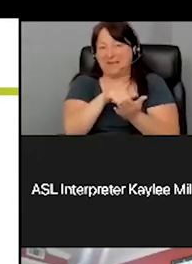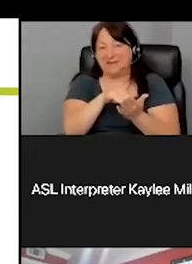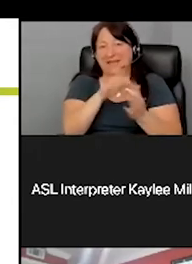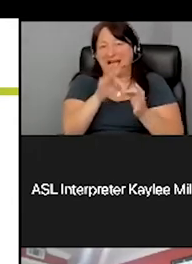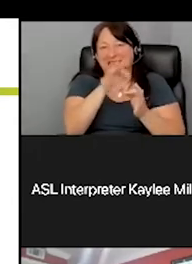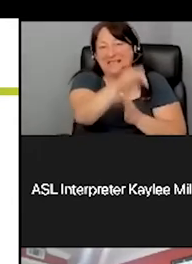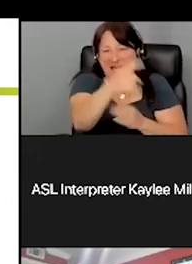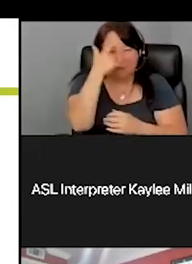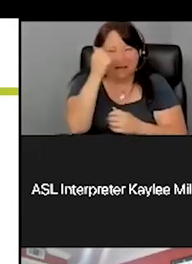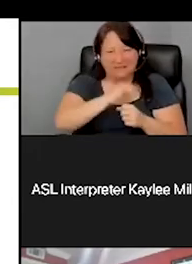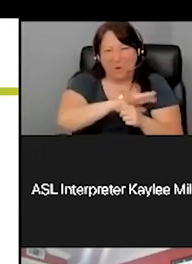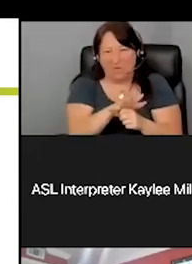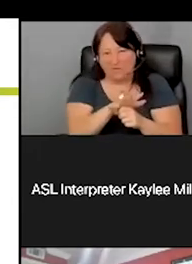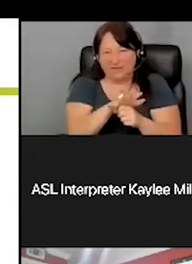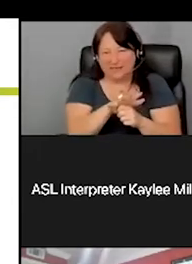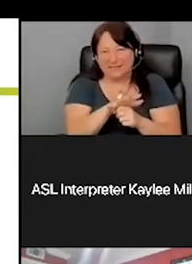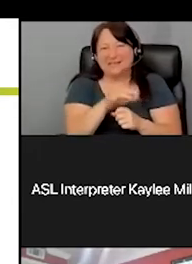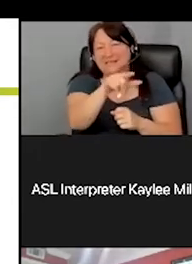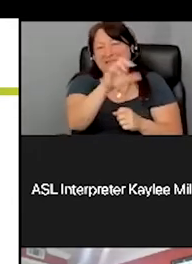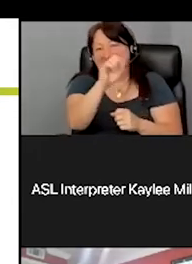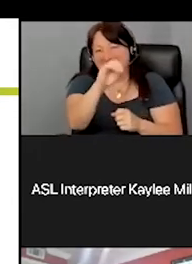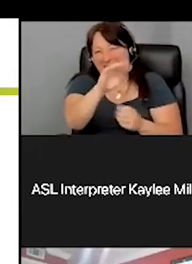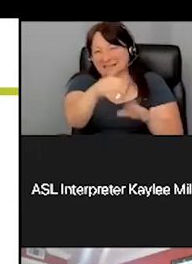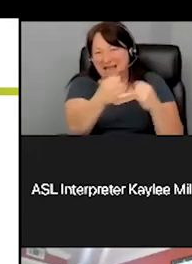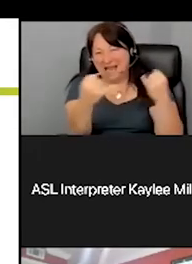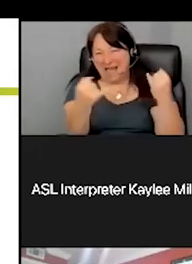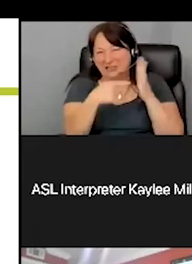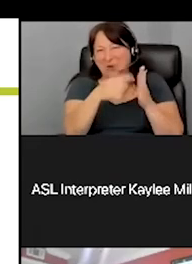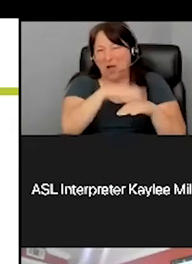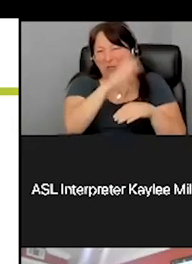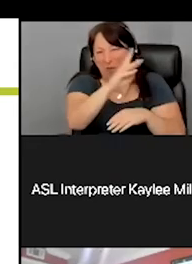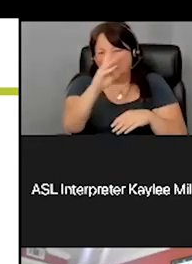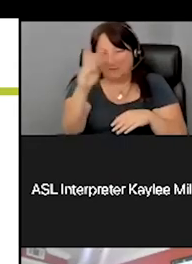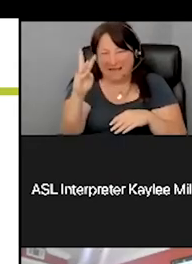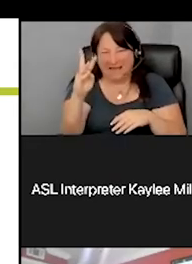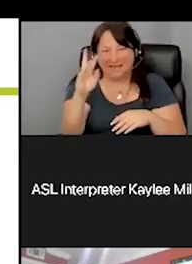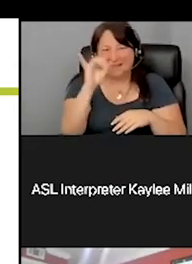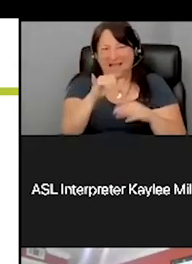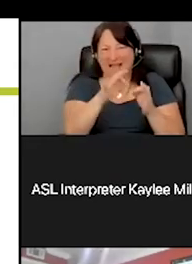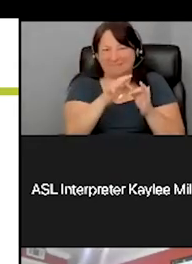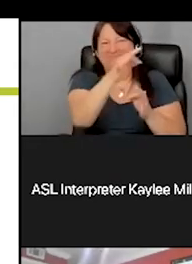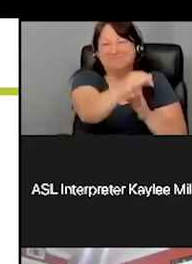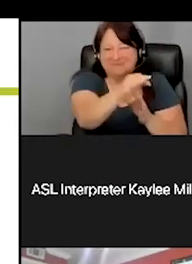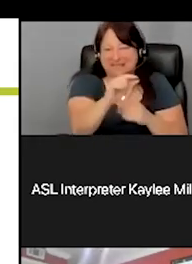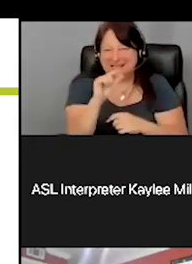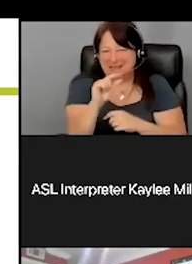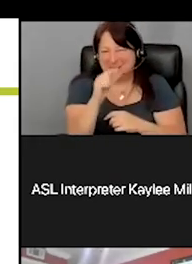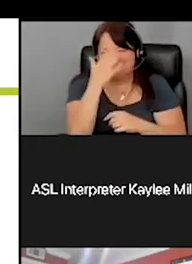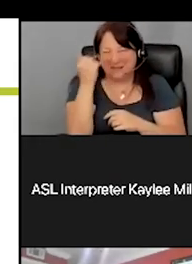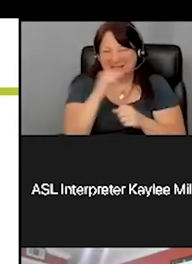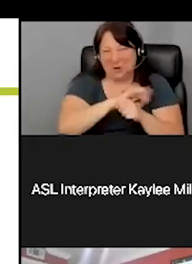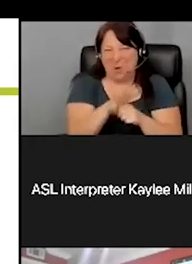COVID. They have deadlines that are posted on their website that actually got moved a little bit because of